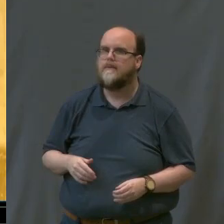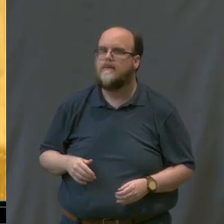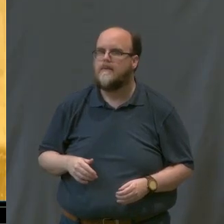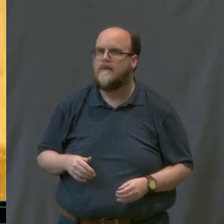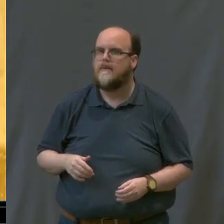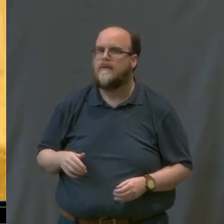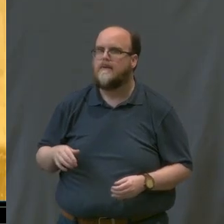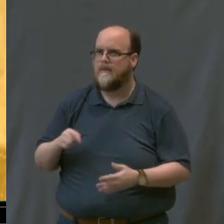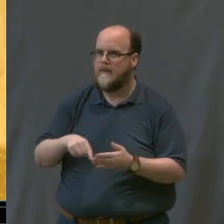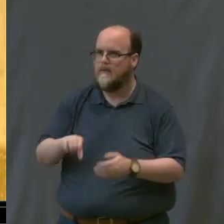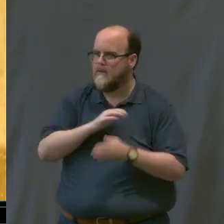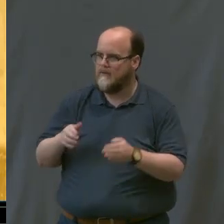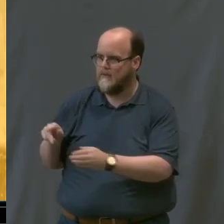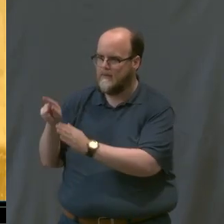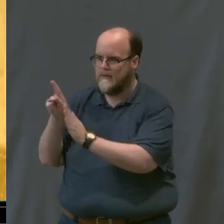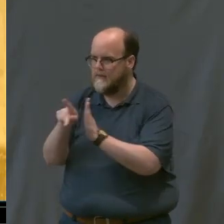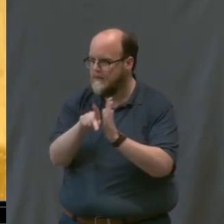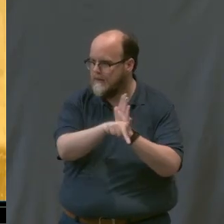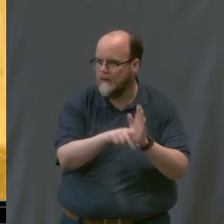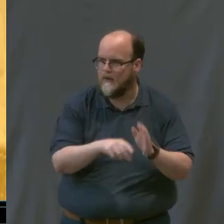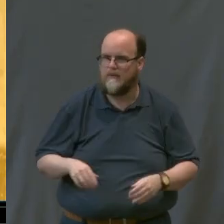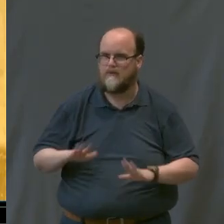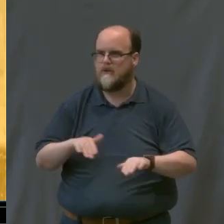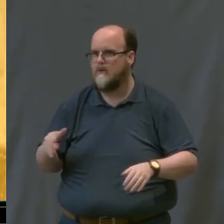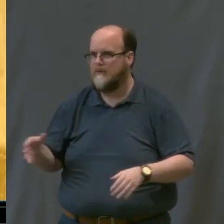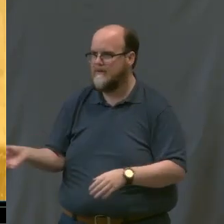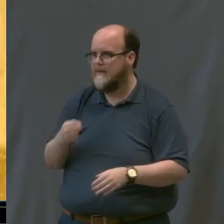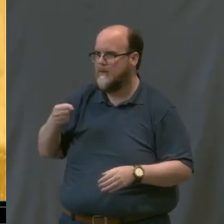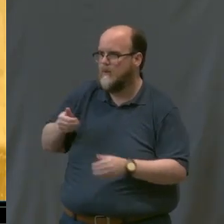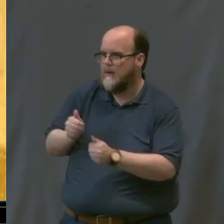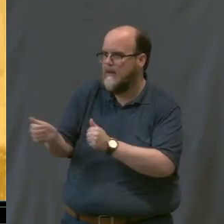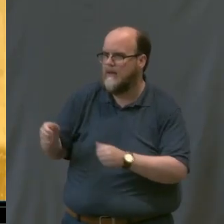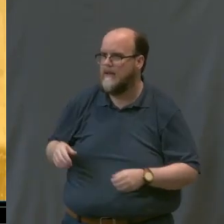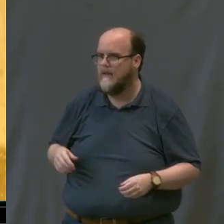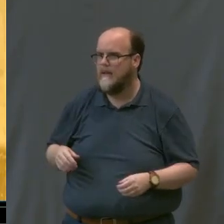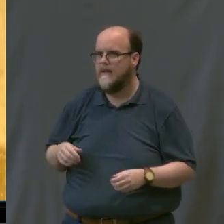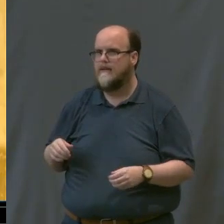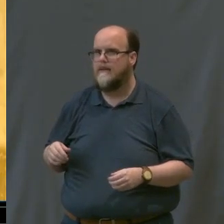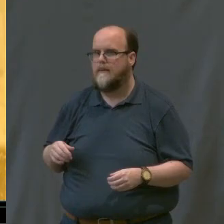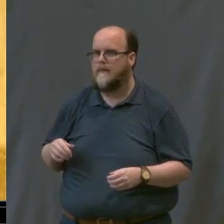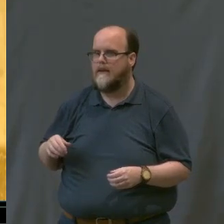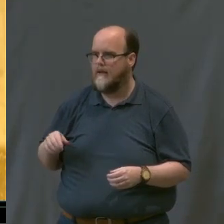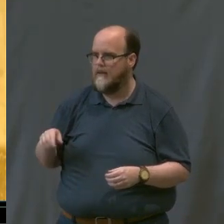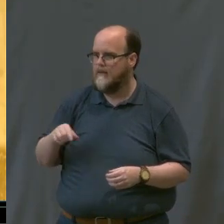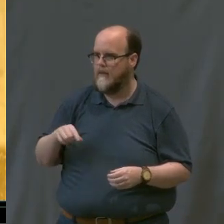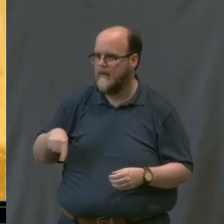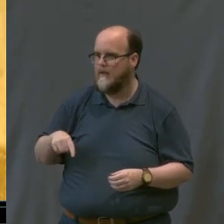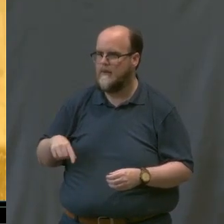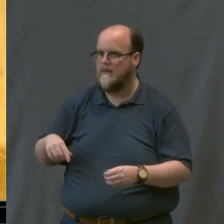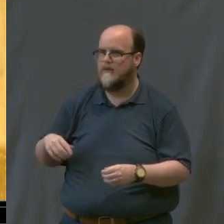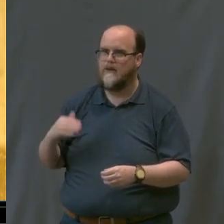These Christians are being slaughtered right and left. Their children are being taken away from them and made wards of the state, and they are being